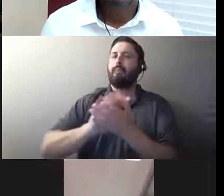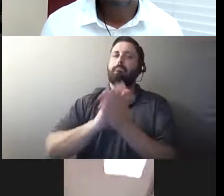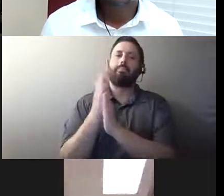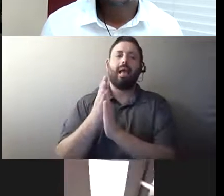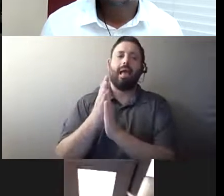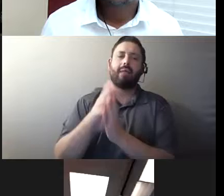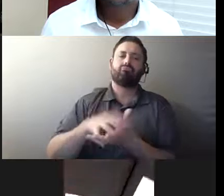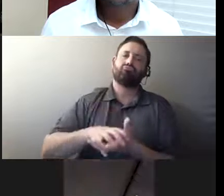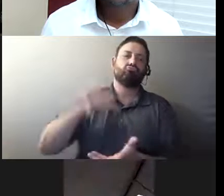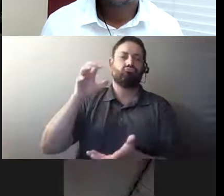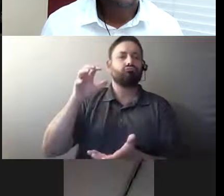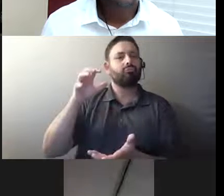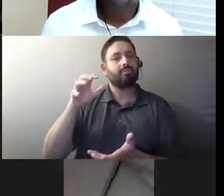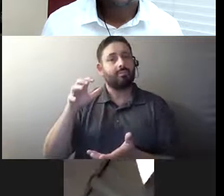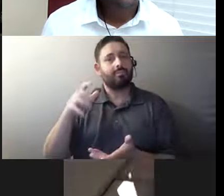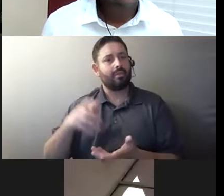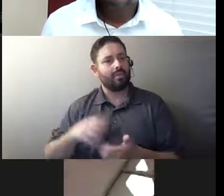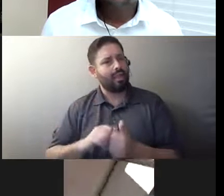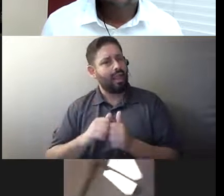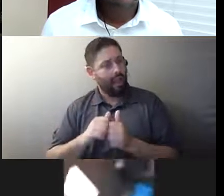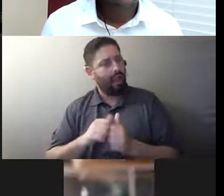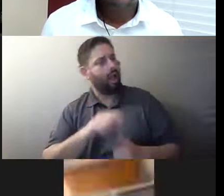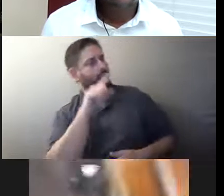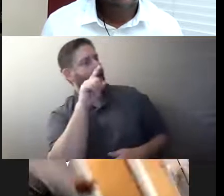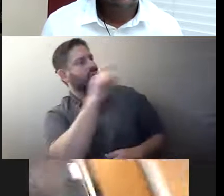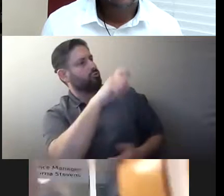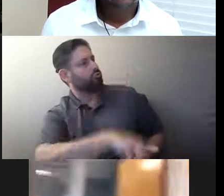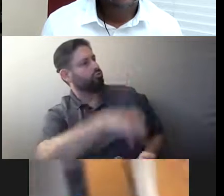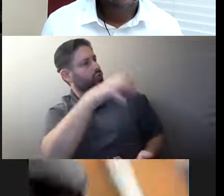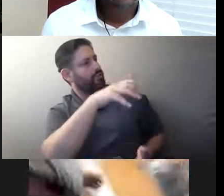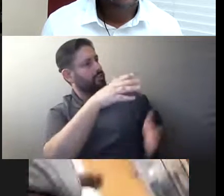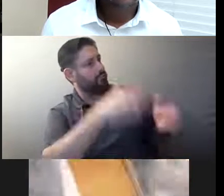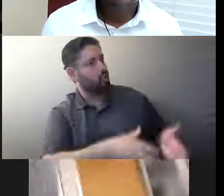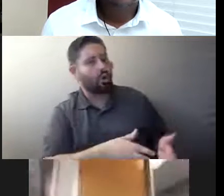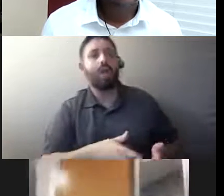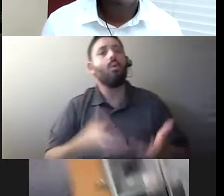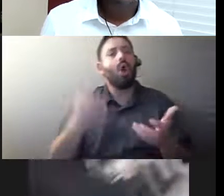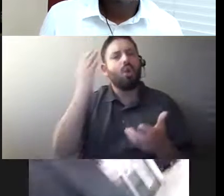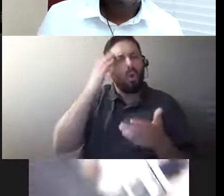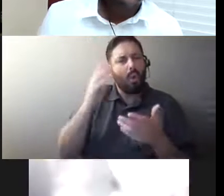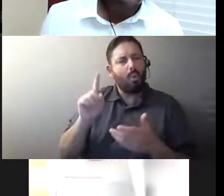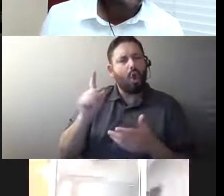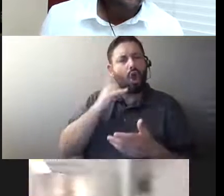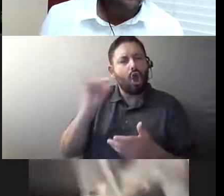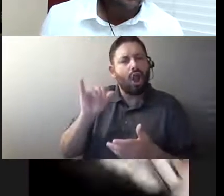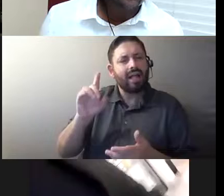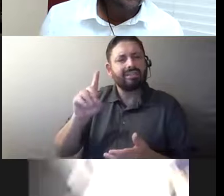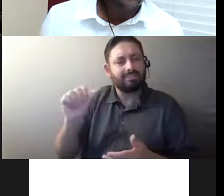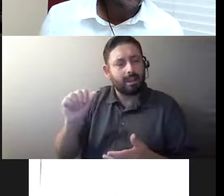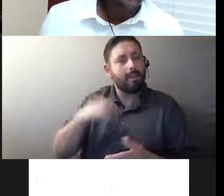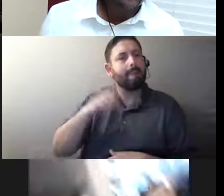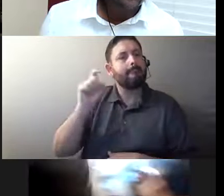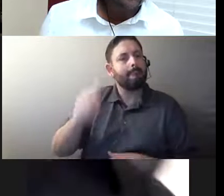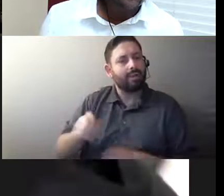We ask a millionaire. So if we want to know what it's like to be disabled and how we succeed in our environment, we have to go through best